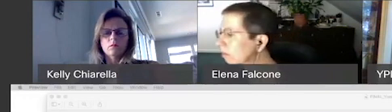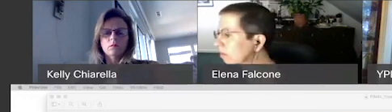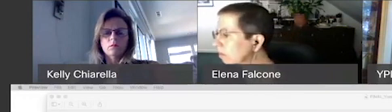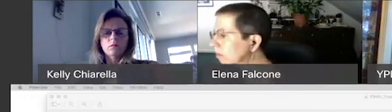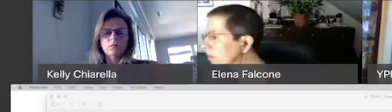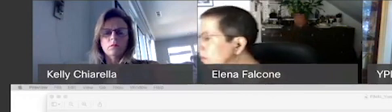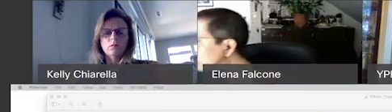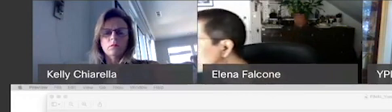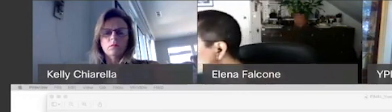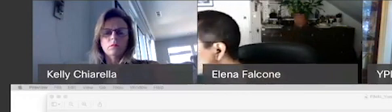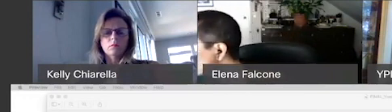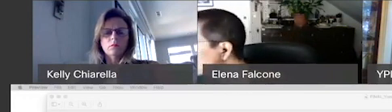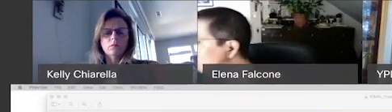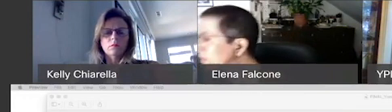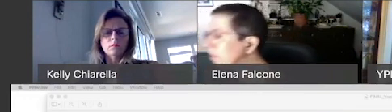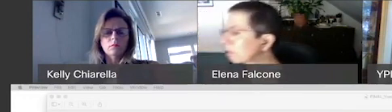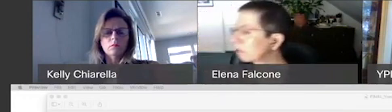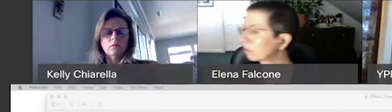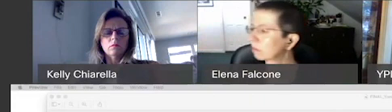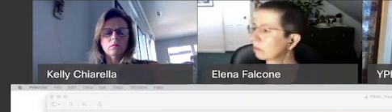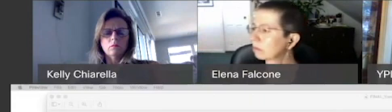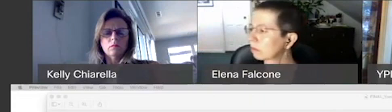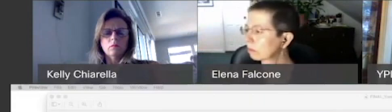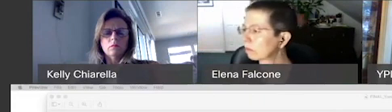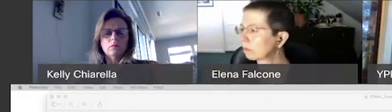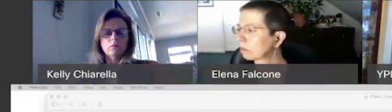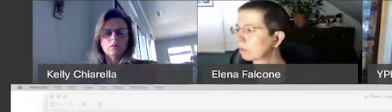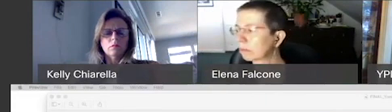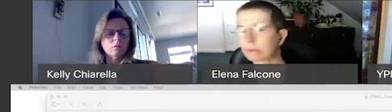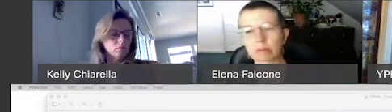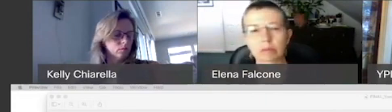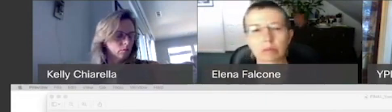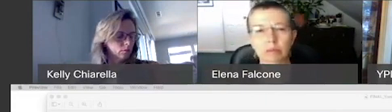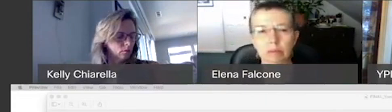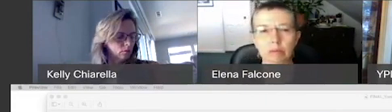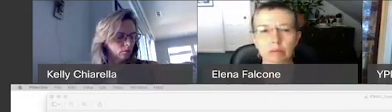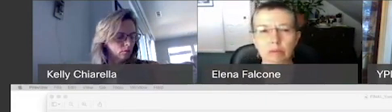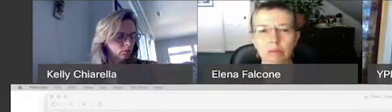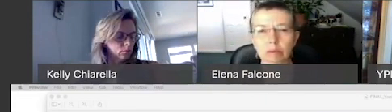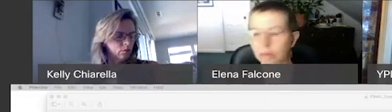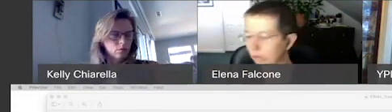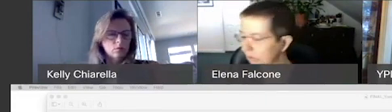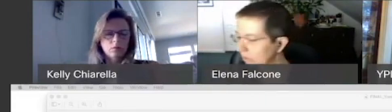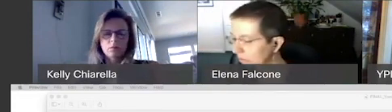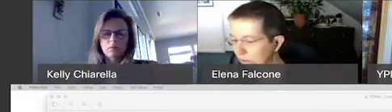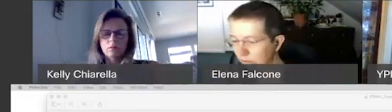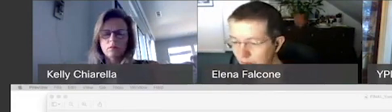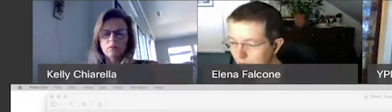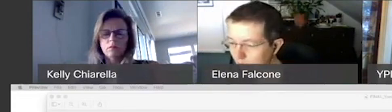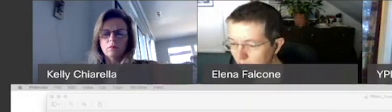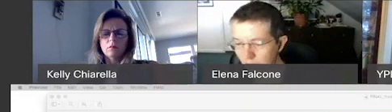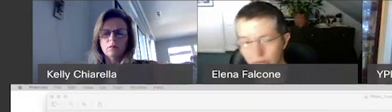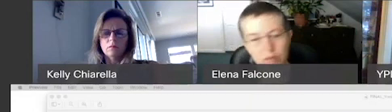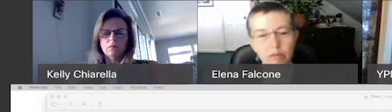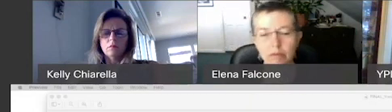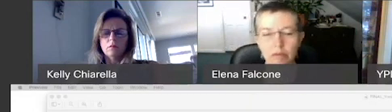So they're going to call up and they're going to say things like, I'm calling from the Social Security Administration. We want to make sure that you're eligible for benefits.